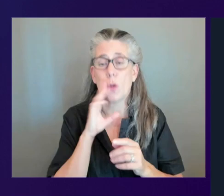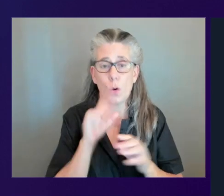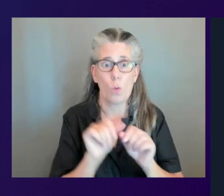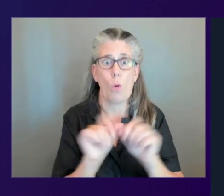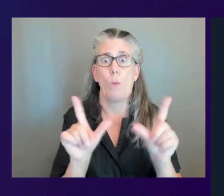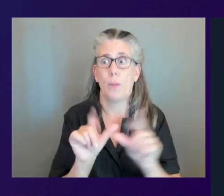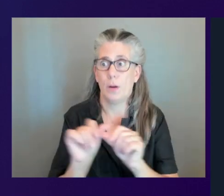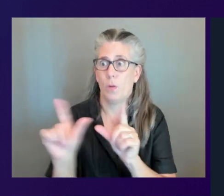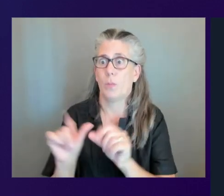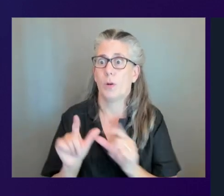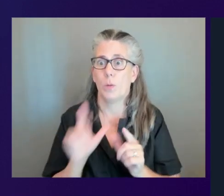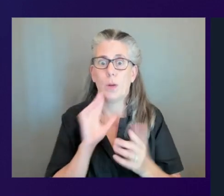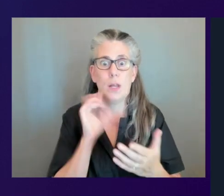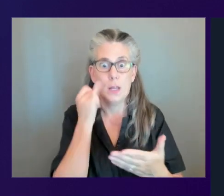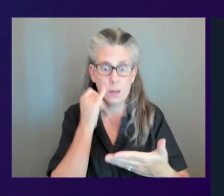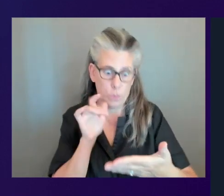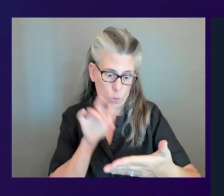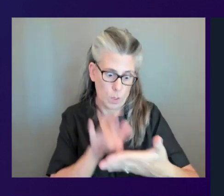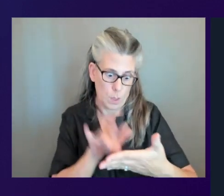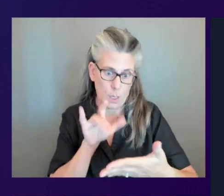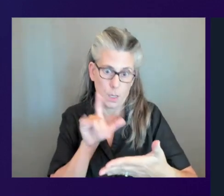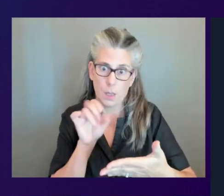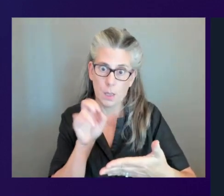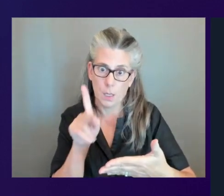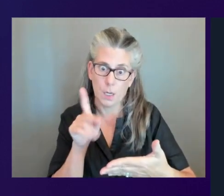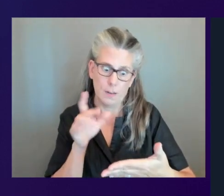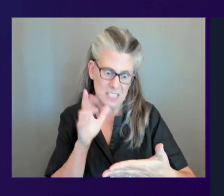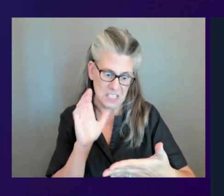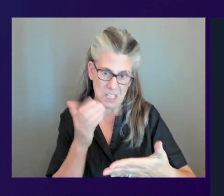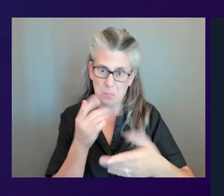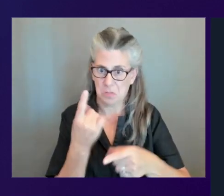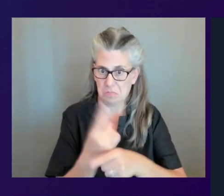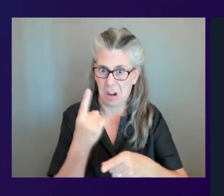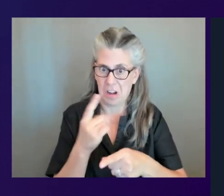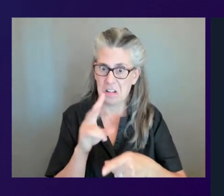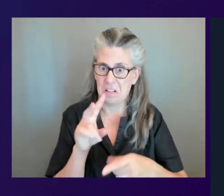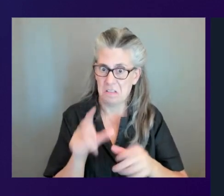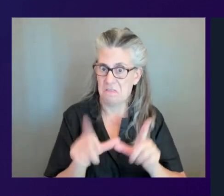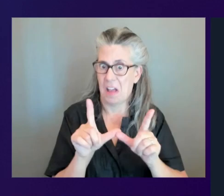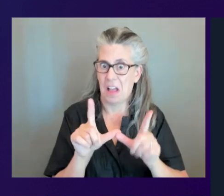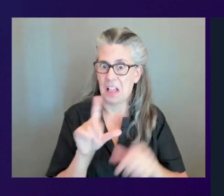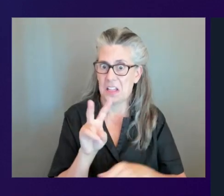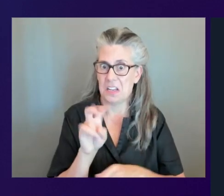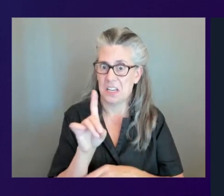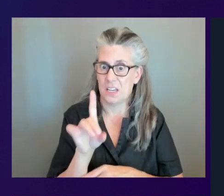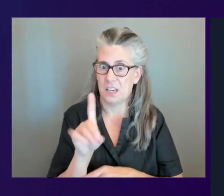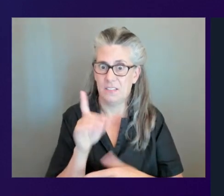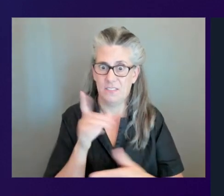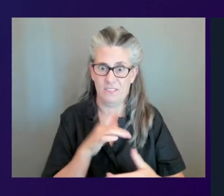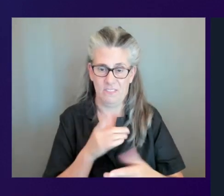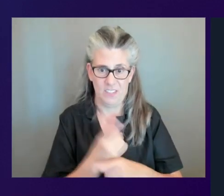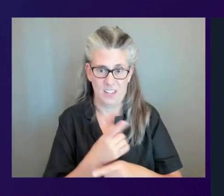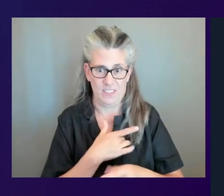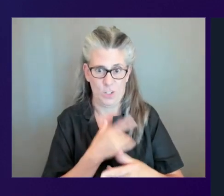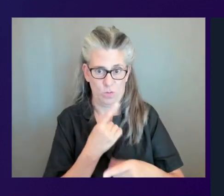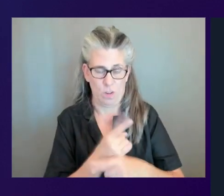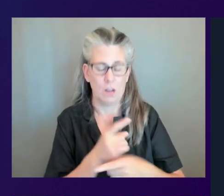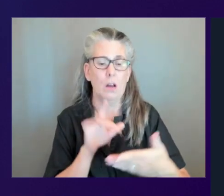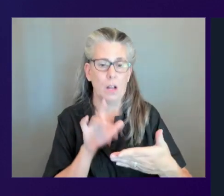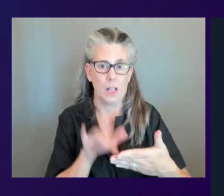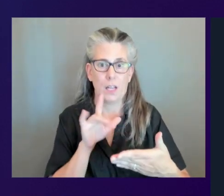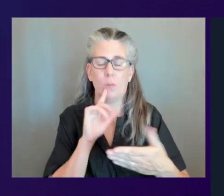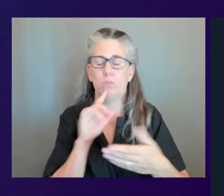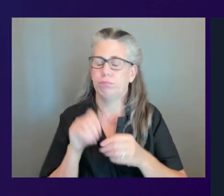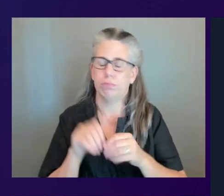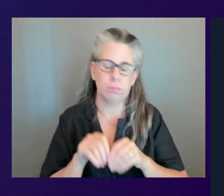to click on a link if it looks valid, and they might find themselves in a bad spot. So there's a big surface area to go after. Everyone's online. It's probably the most